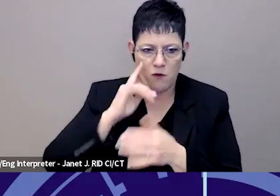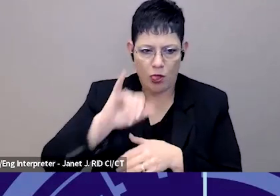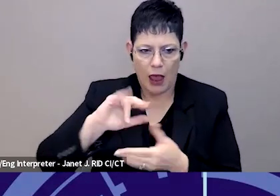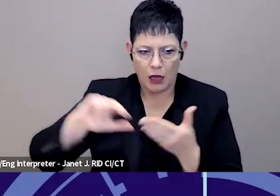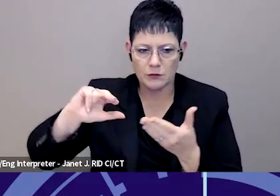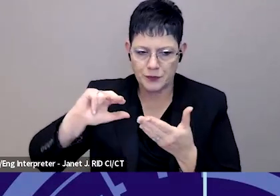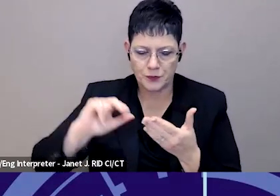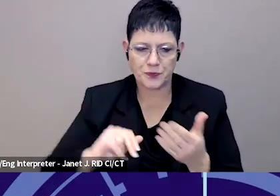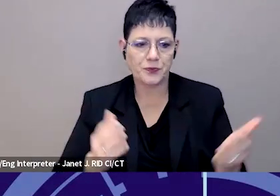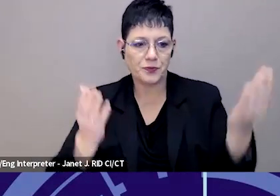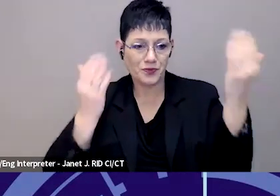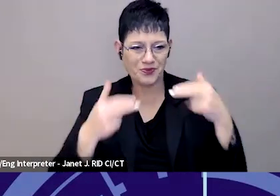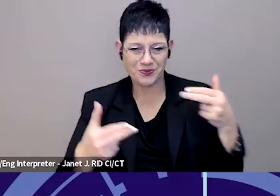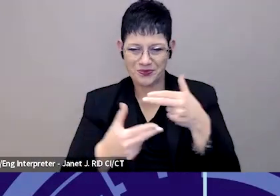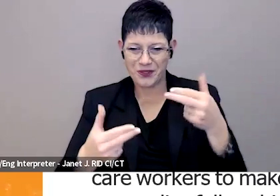Next slide.